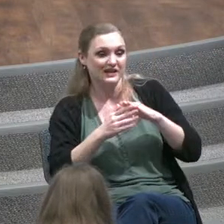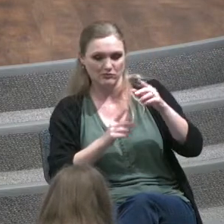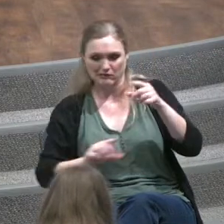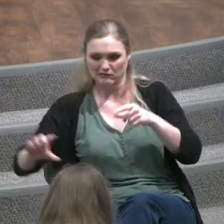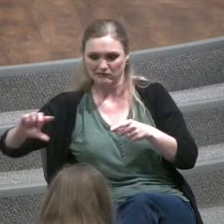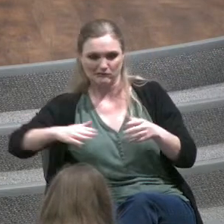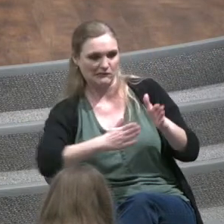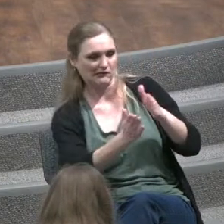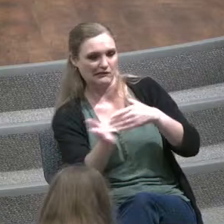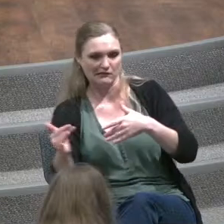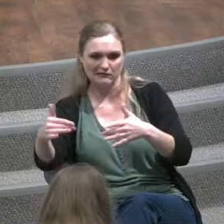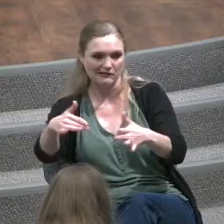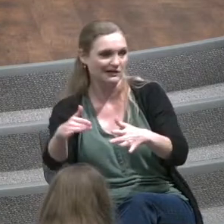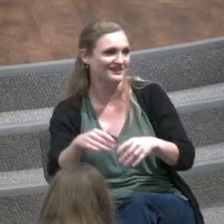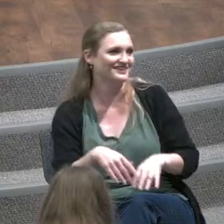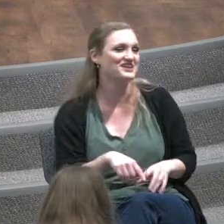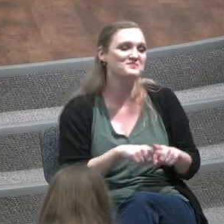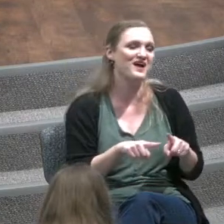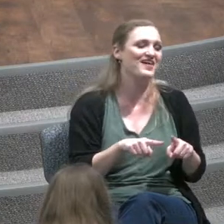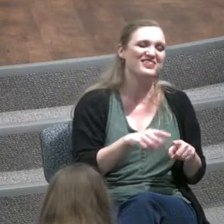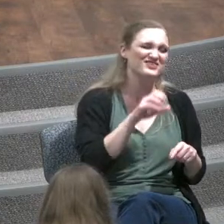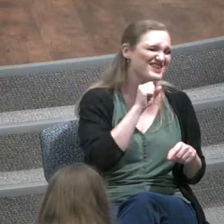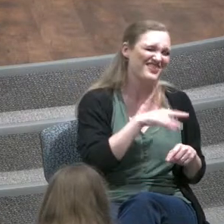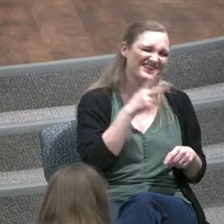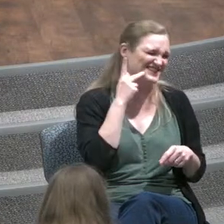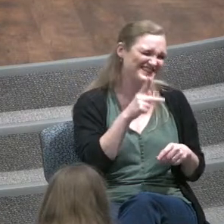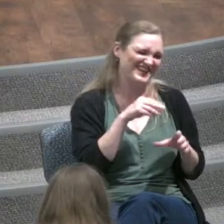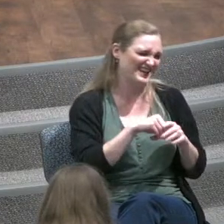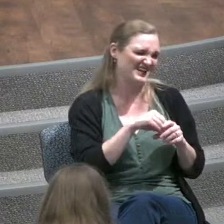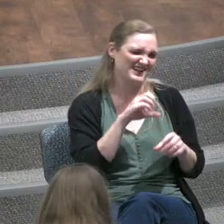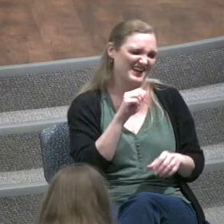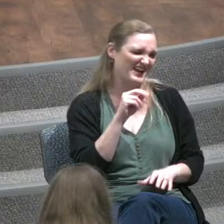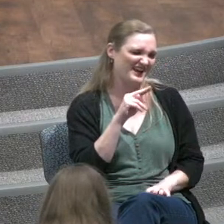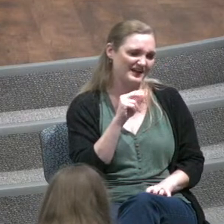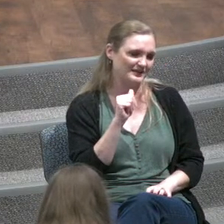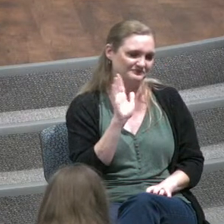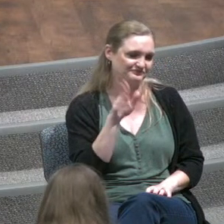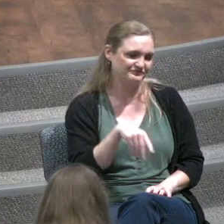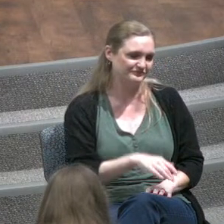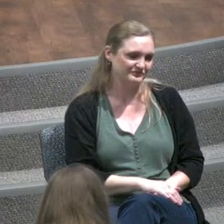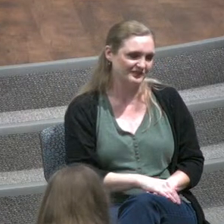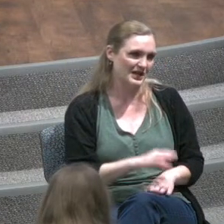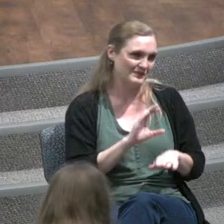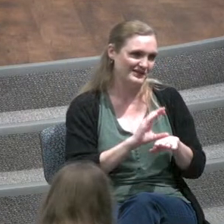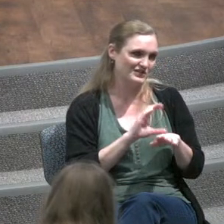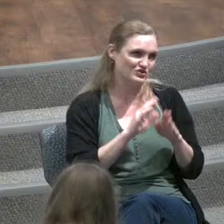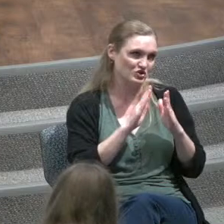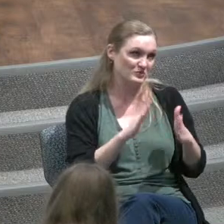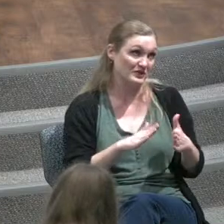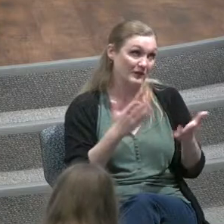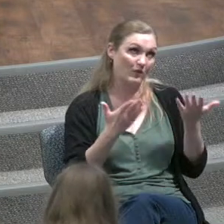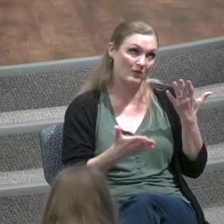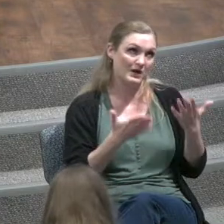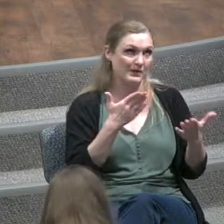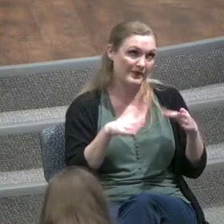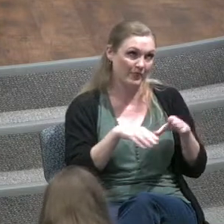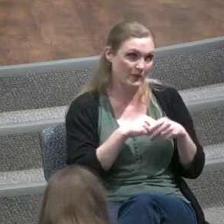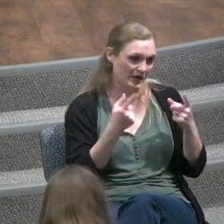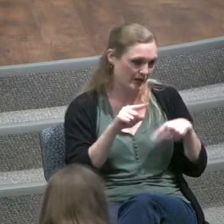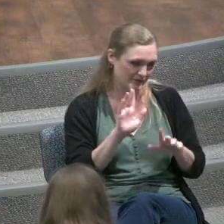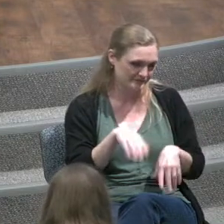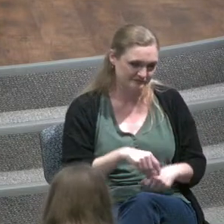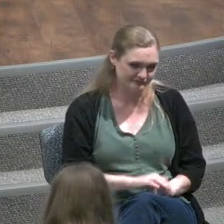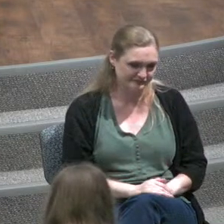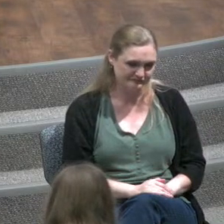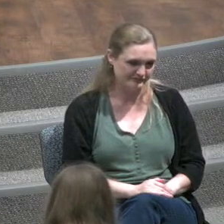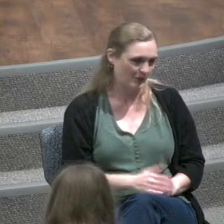But there's nothing to see in Cana other than this church building, which is supposed to be the site where the wedding took